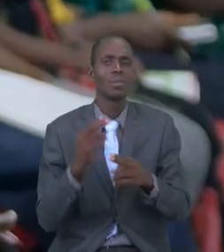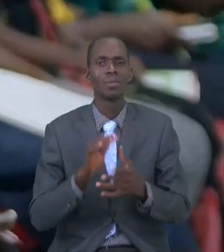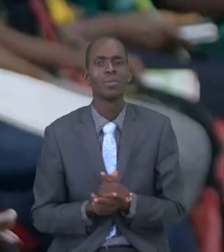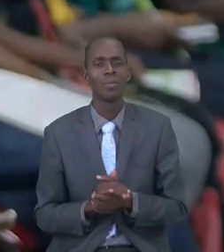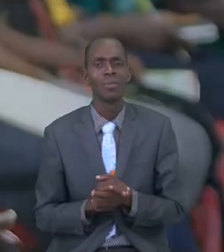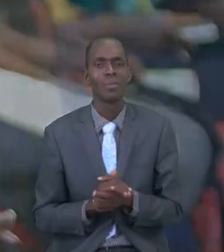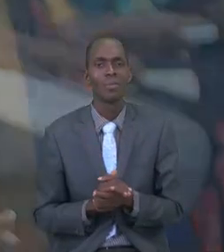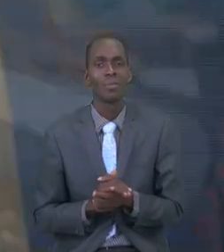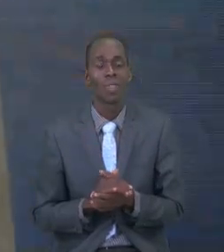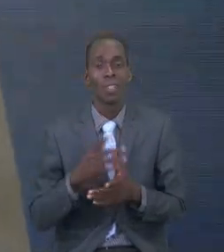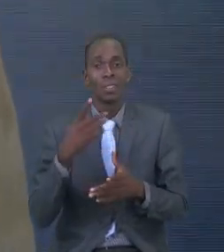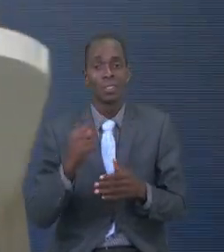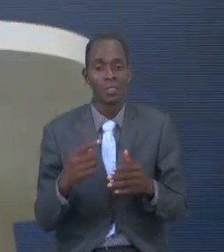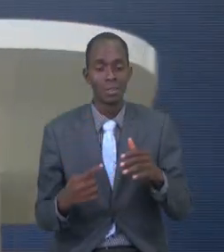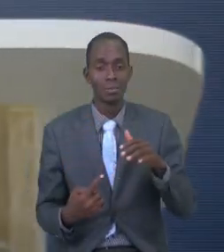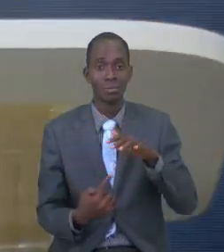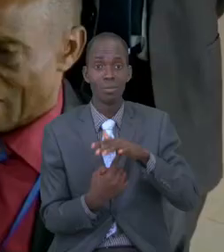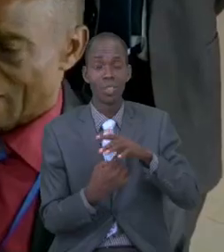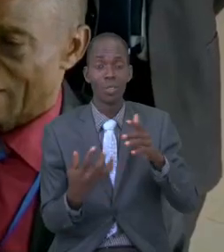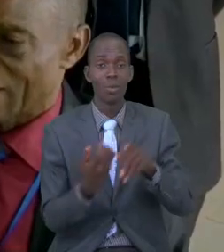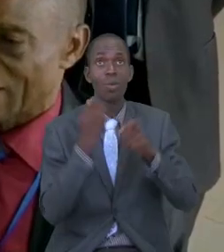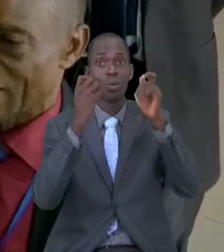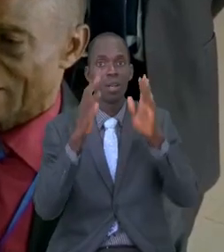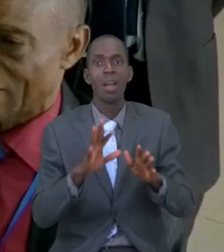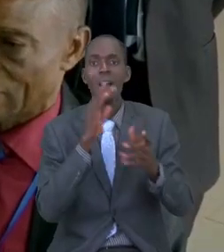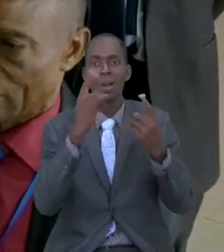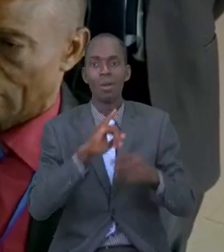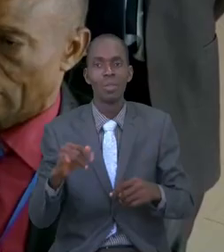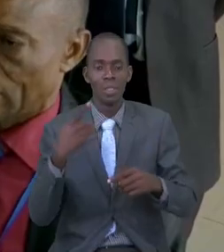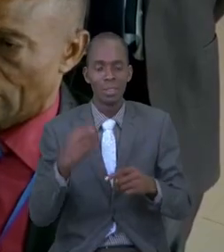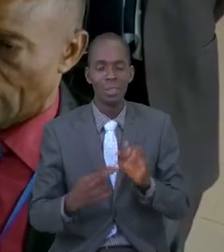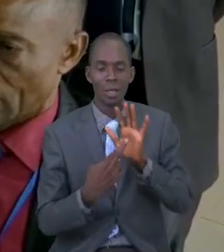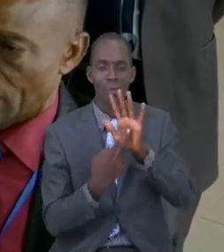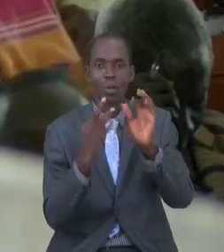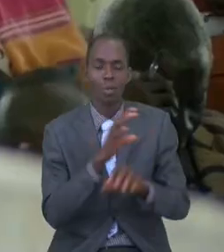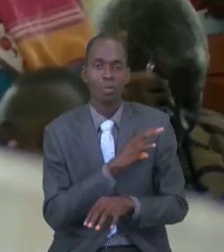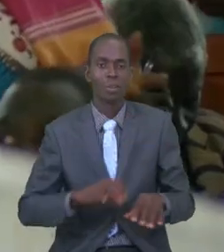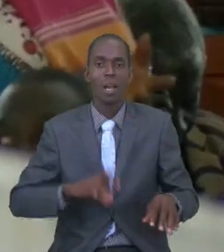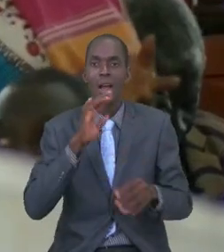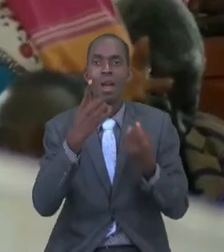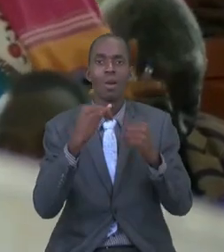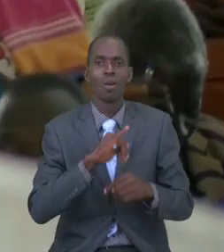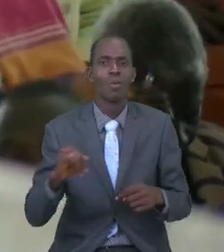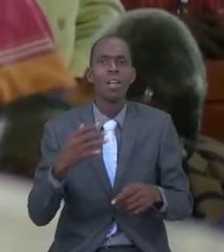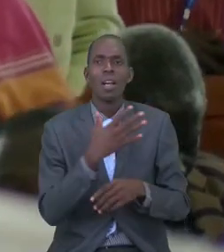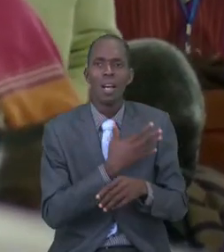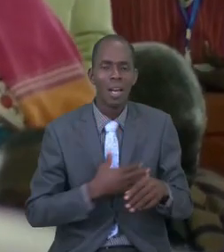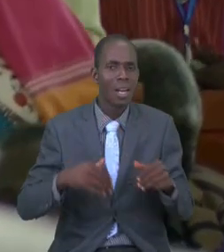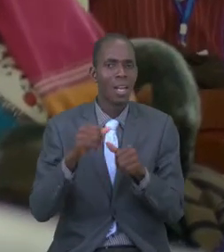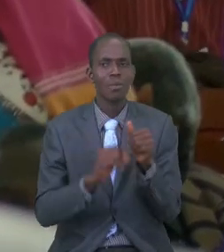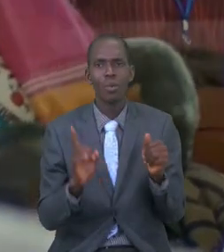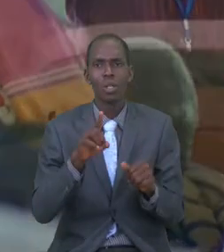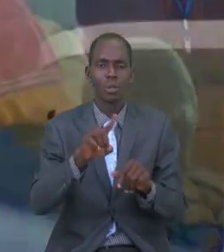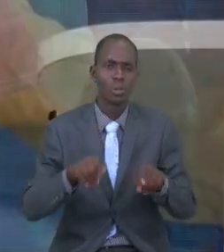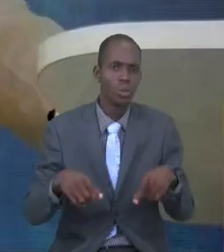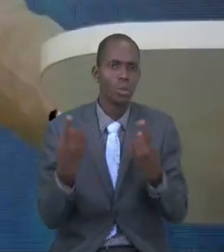Amen. The champions are coming. Amen. The ambassadors are coming. And everywhere you go and